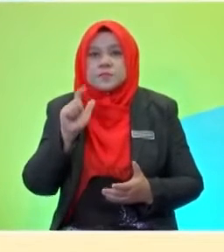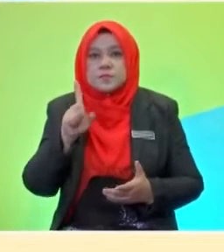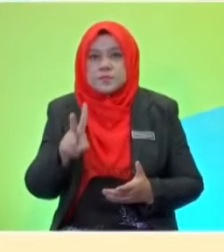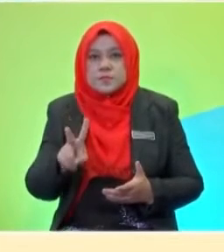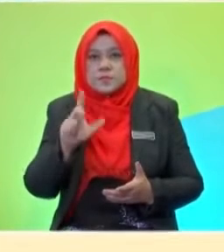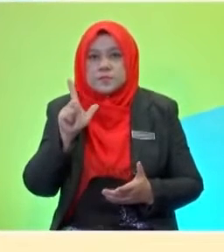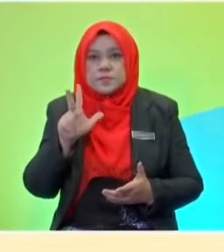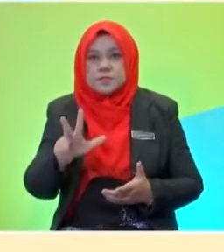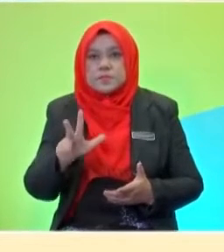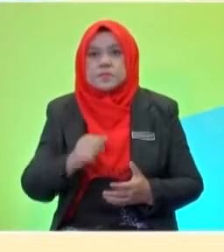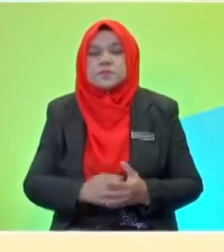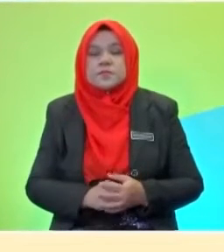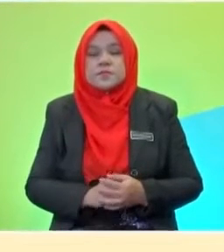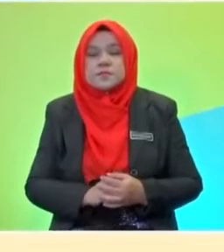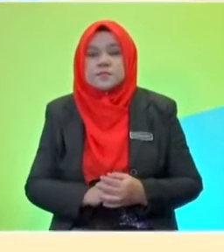1, 2, 3.